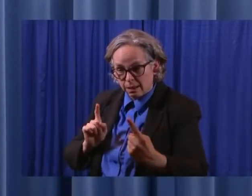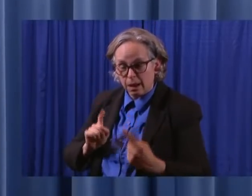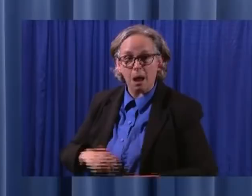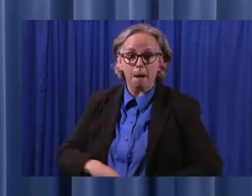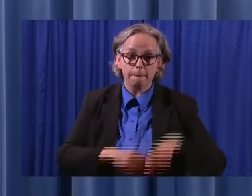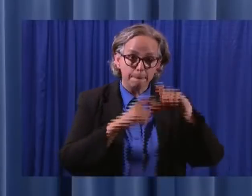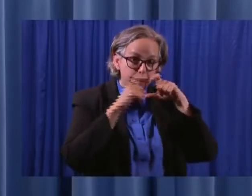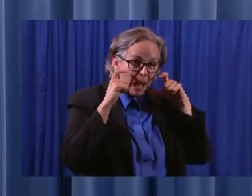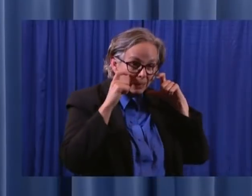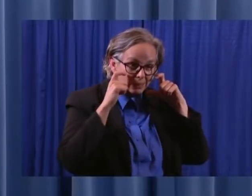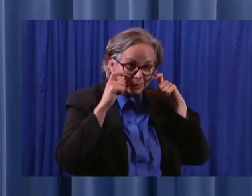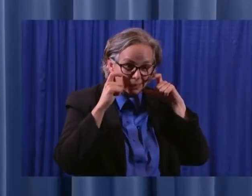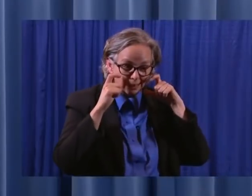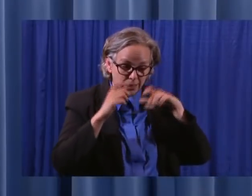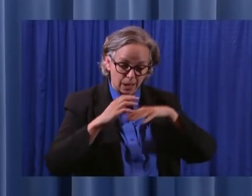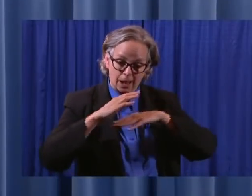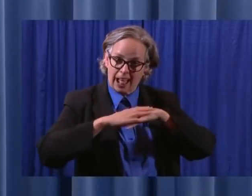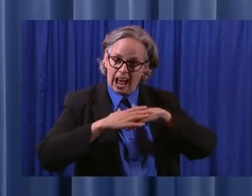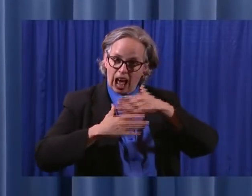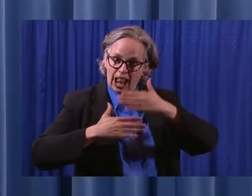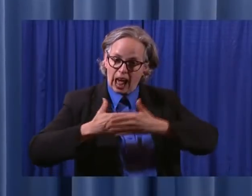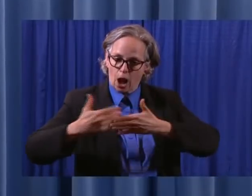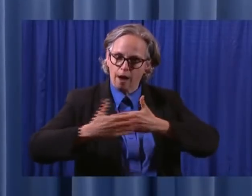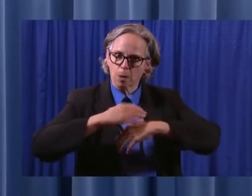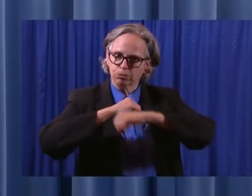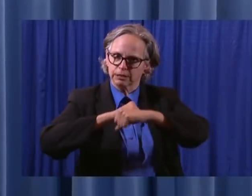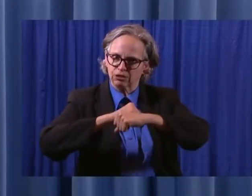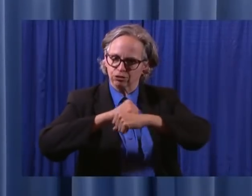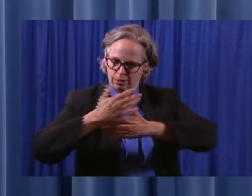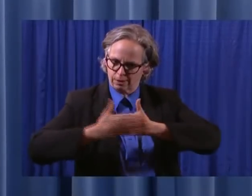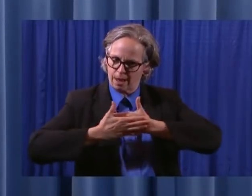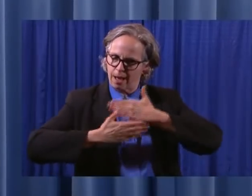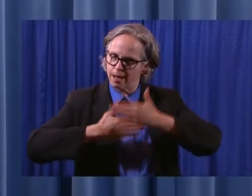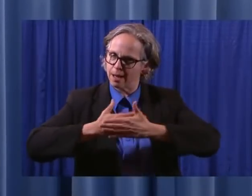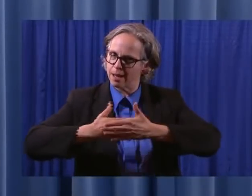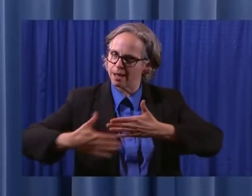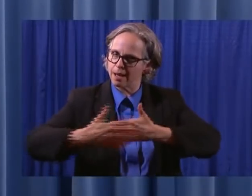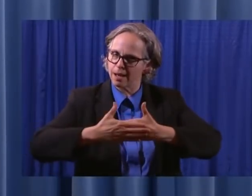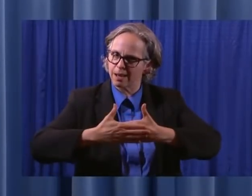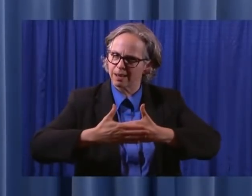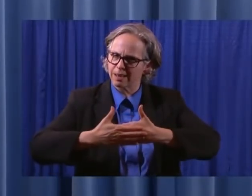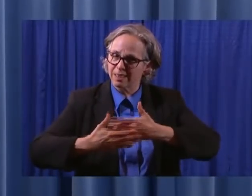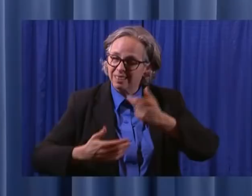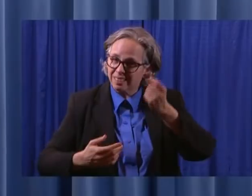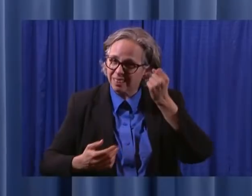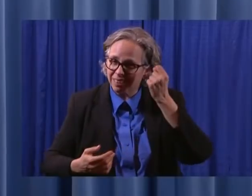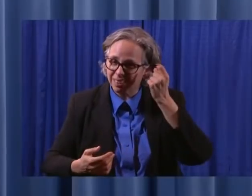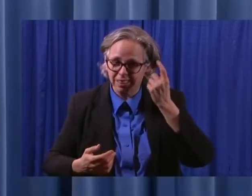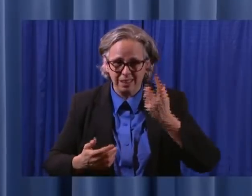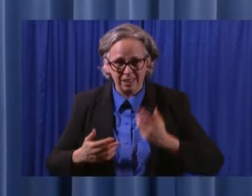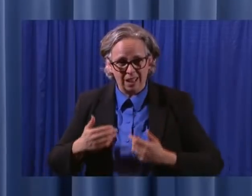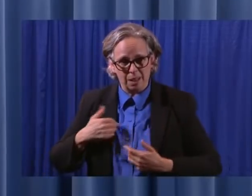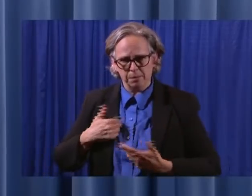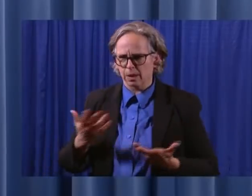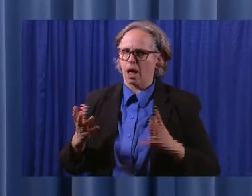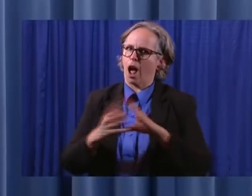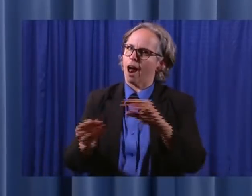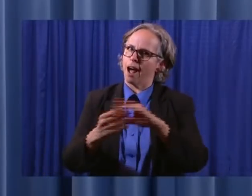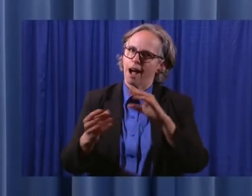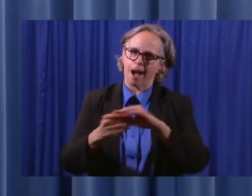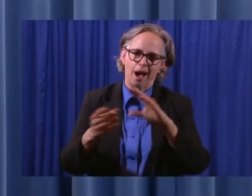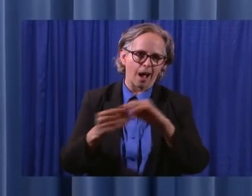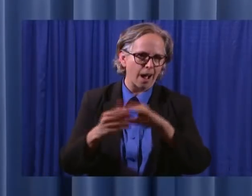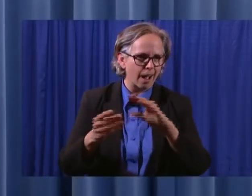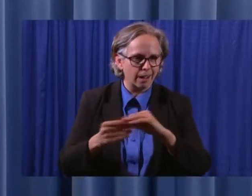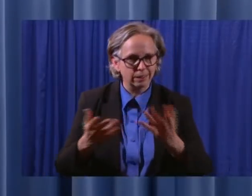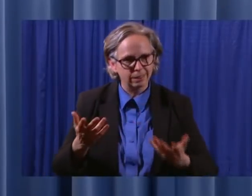that's added. I don't think anyone, certainly in Ohio, has talked more about this than I have. And I suspect that there are a lot of people out there right now turning their